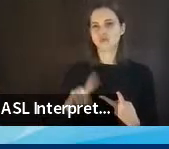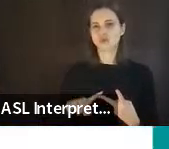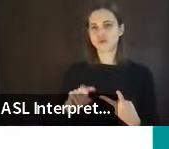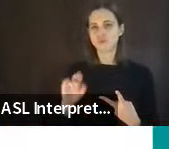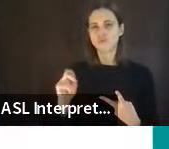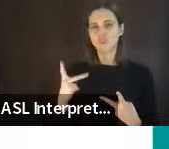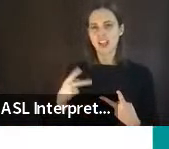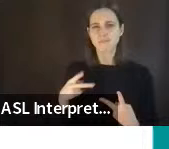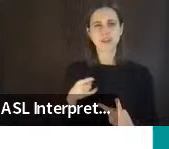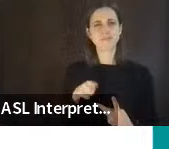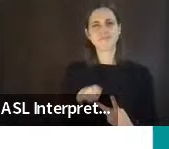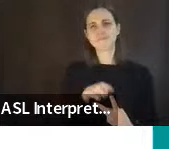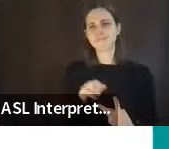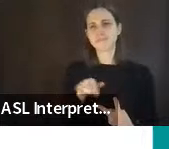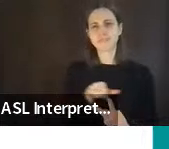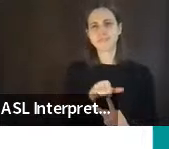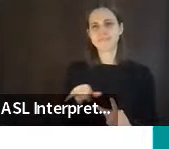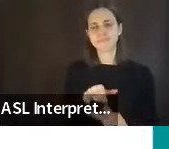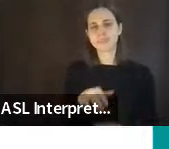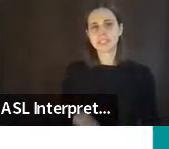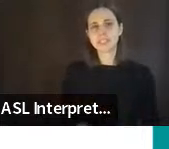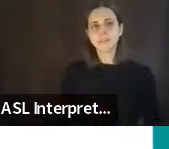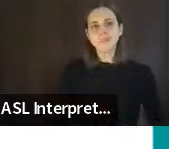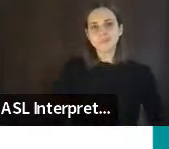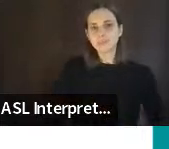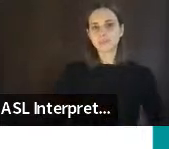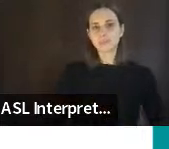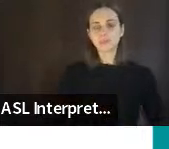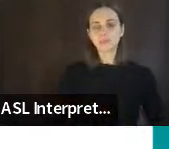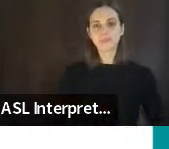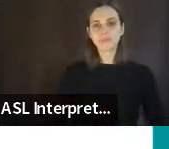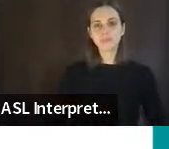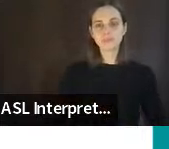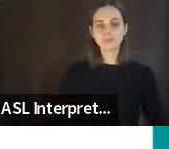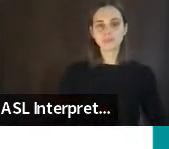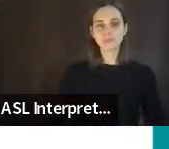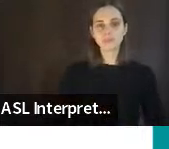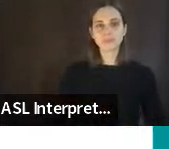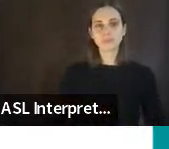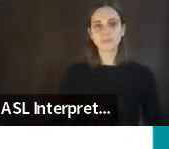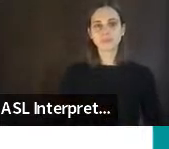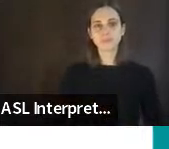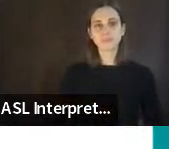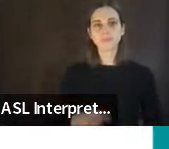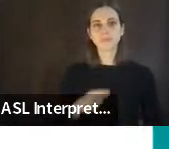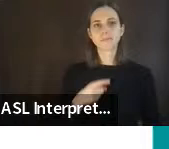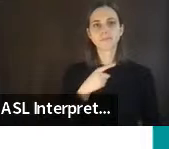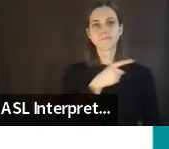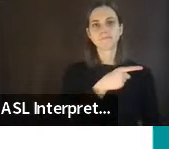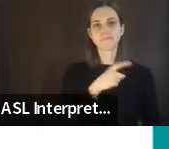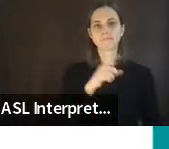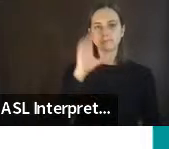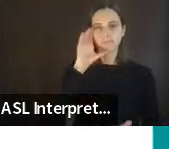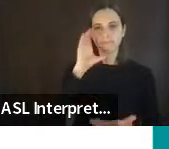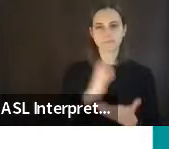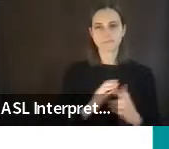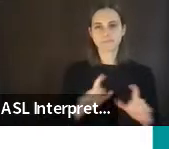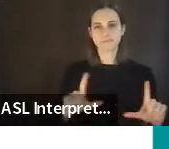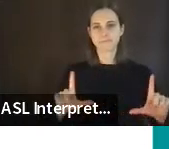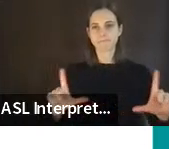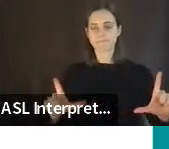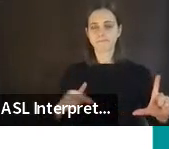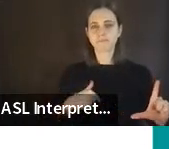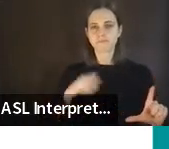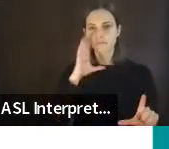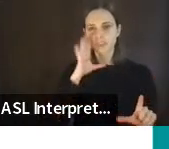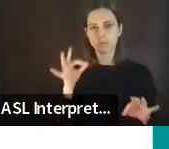next slide. So here is a kind of picture of it. I'm going to define it. So ramp to ramp